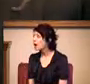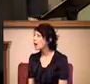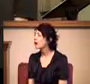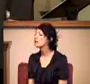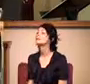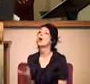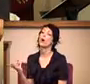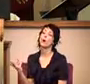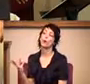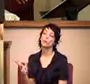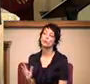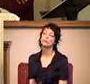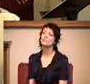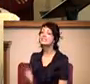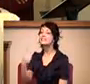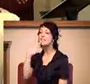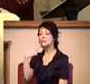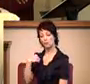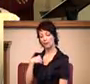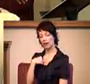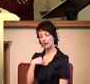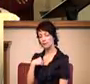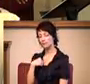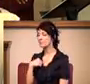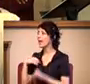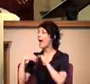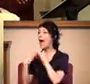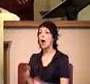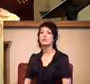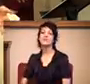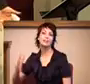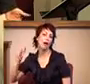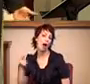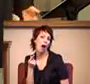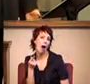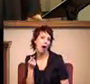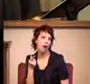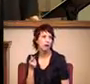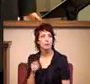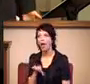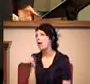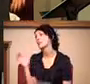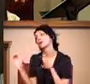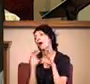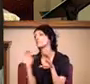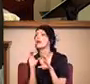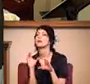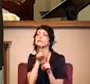So she says to me, how's the dog? You know, I mean,